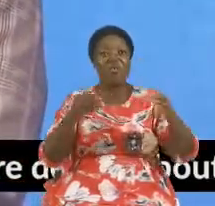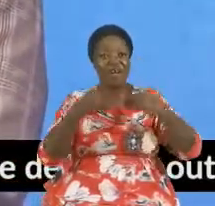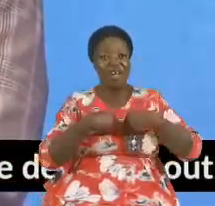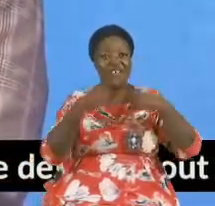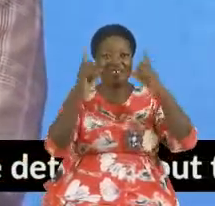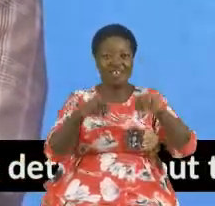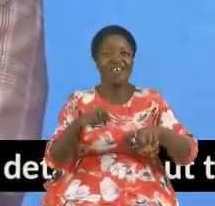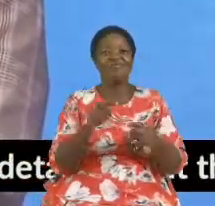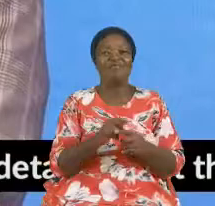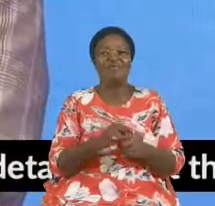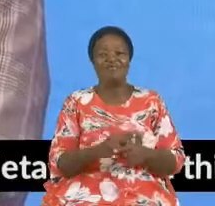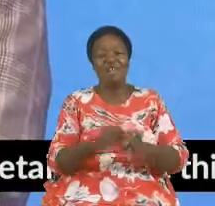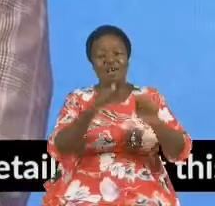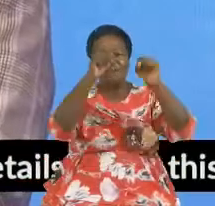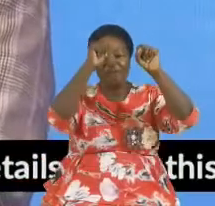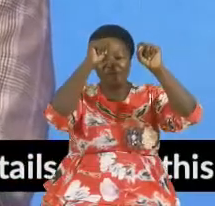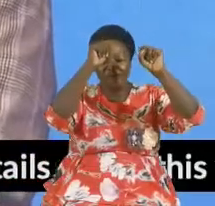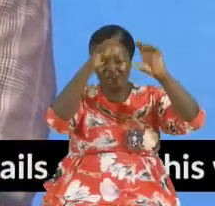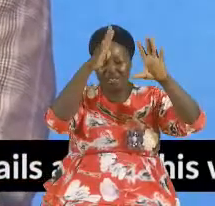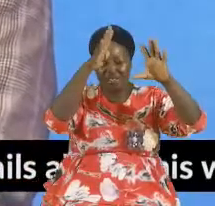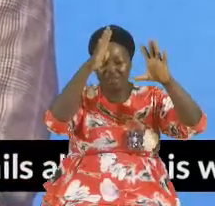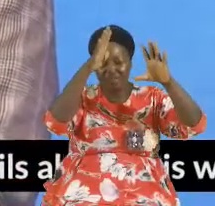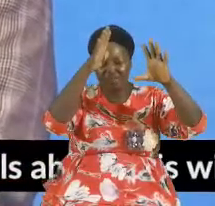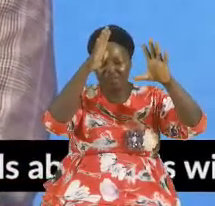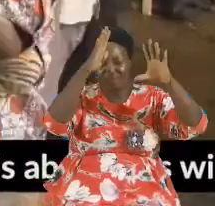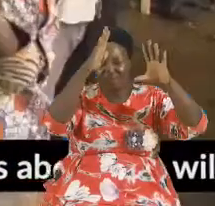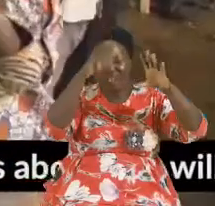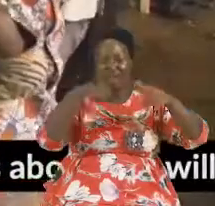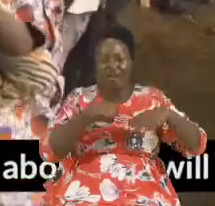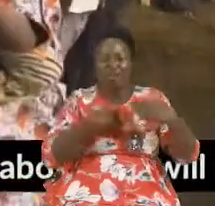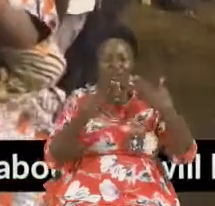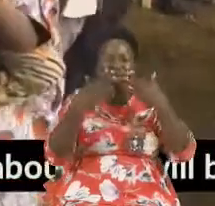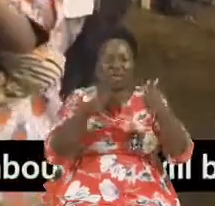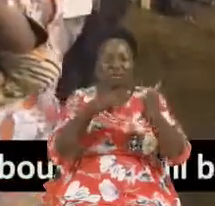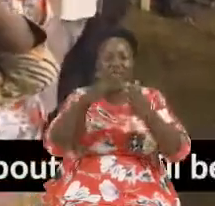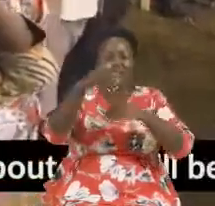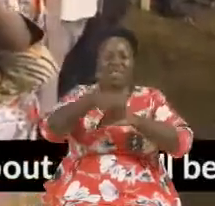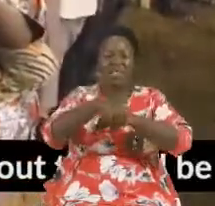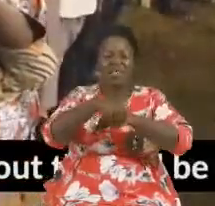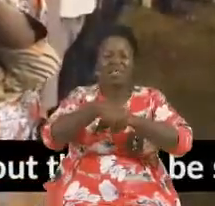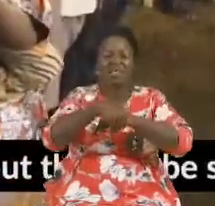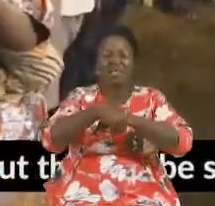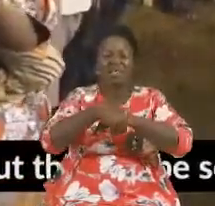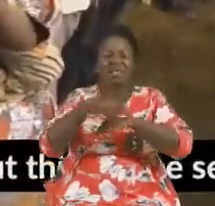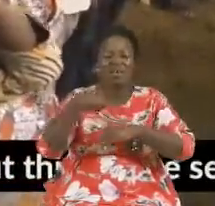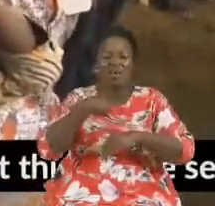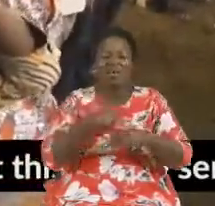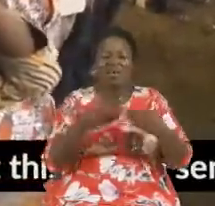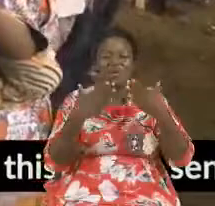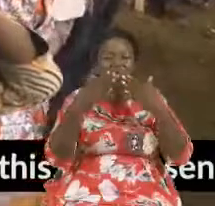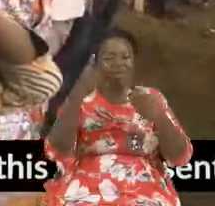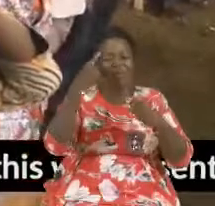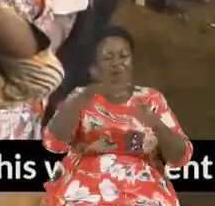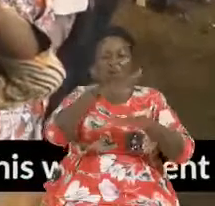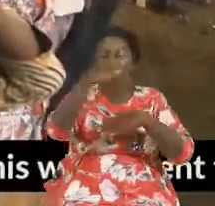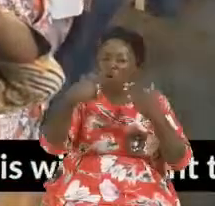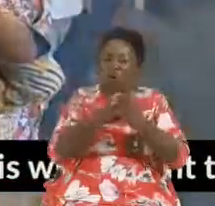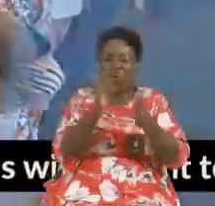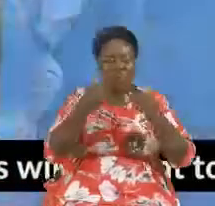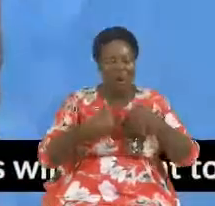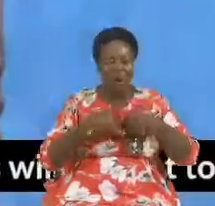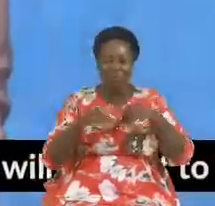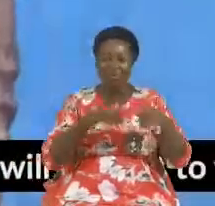God. Your own miracle has come. Father, we thank you